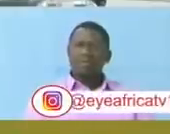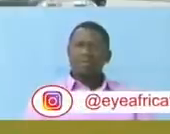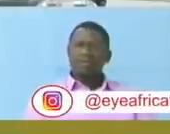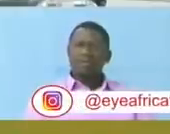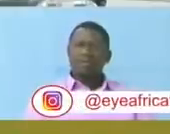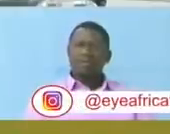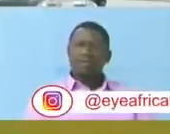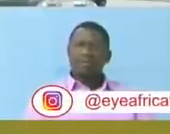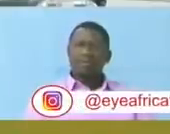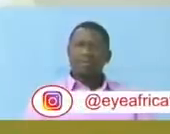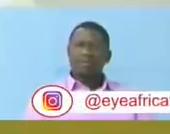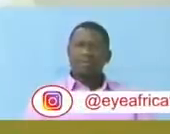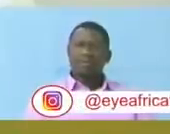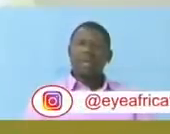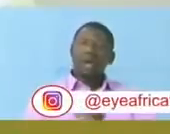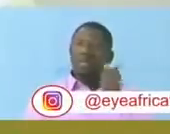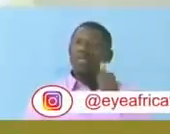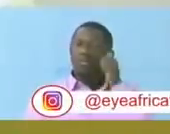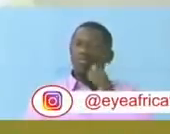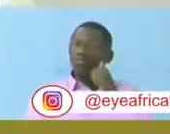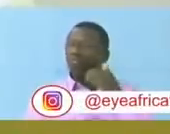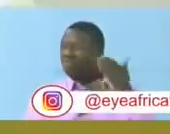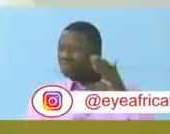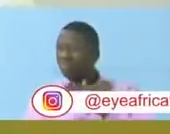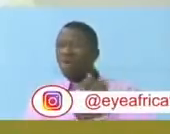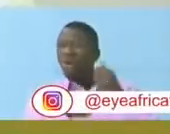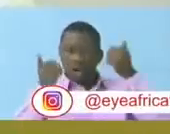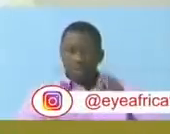It used to happen under your watch.